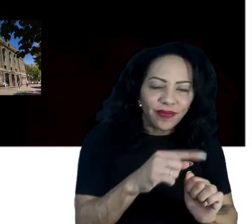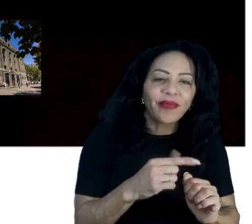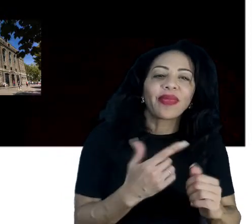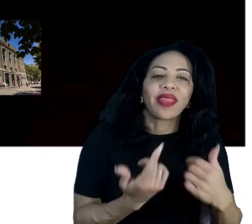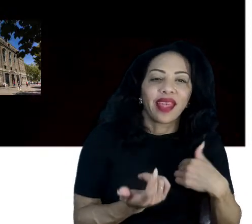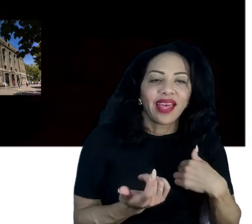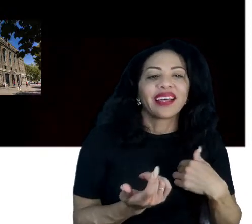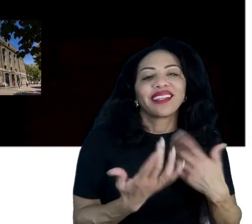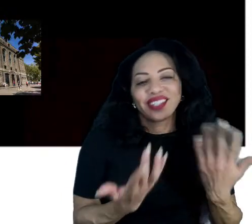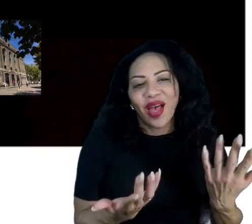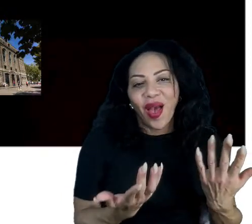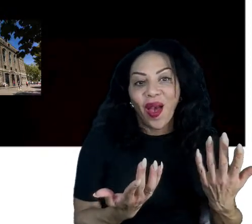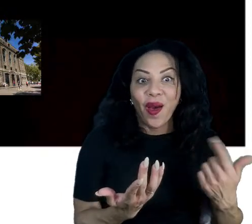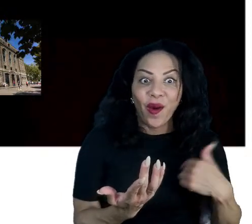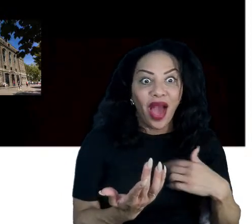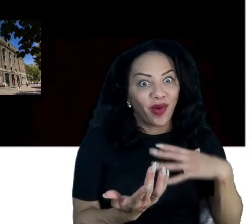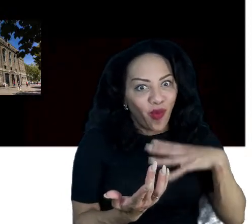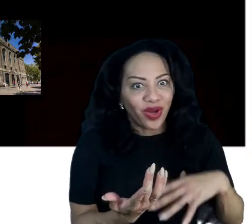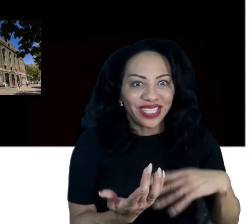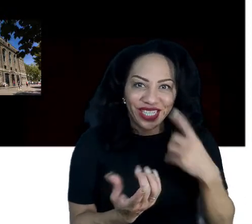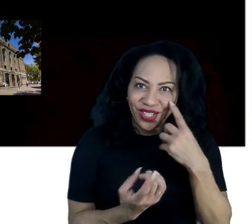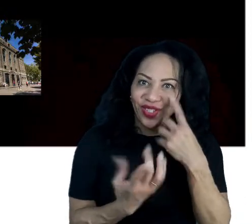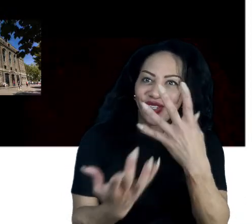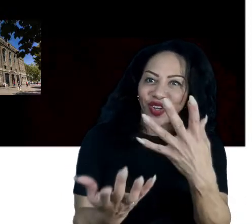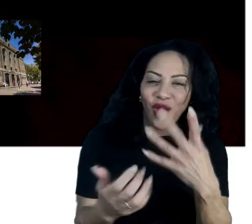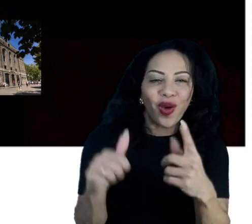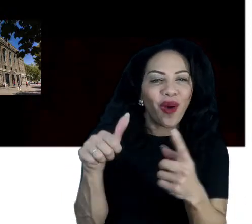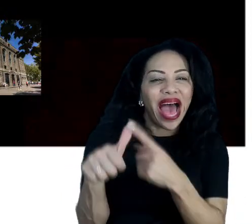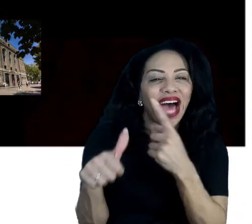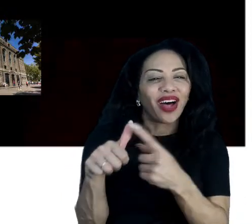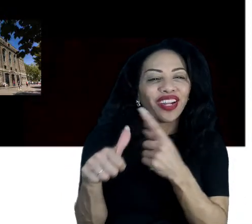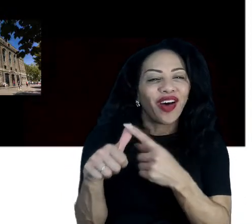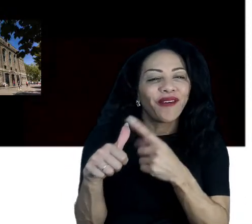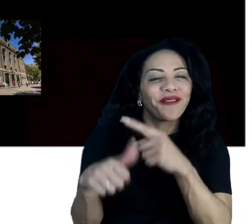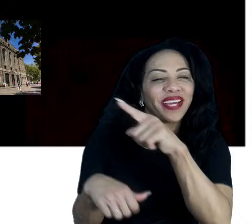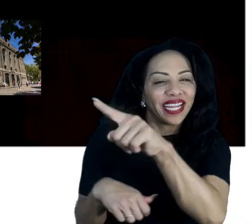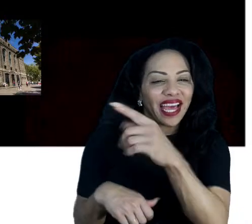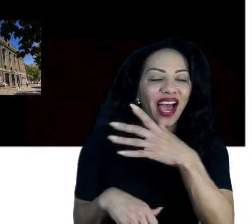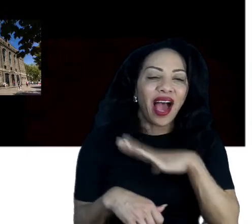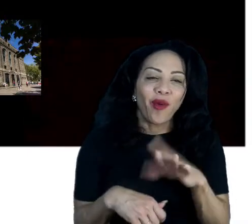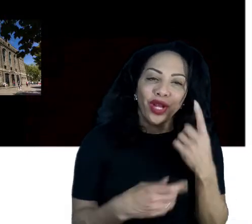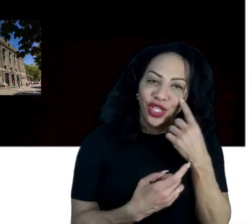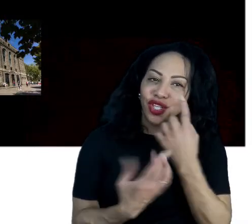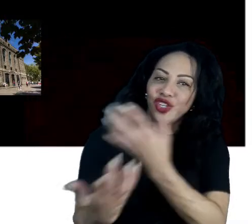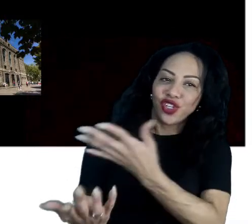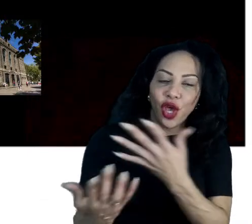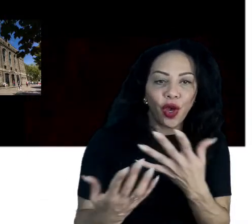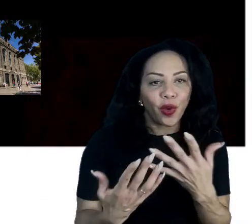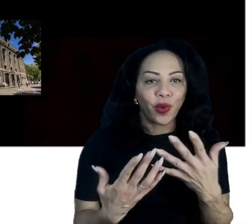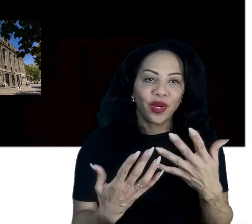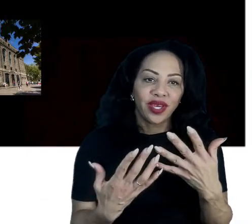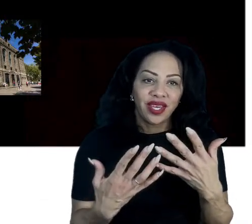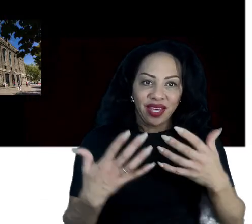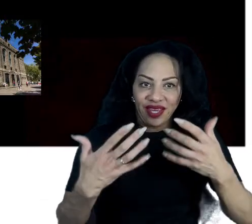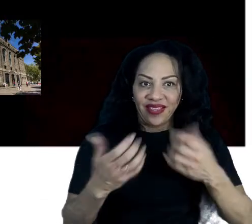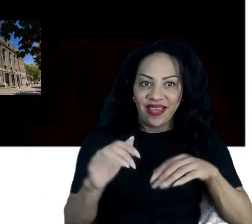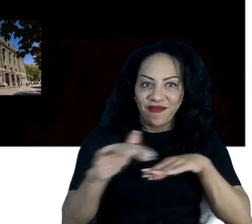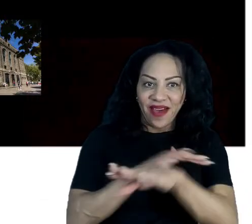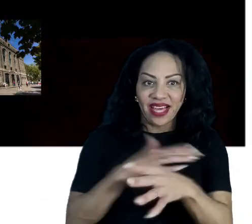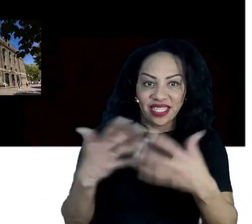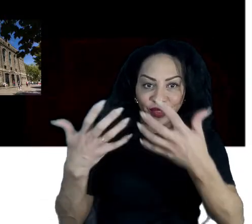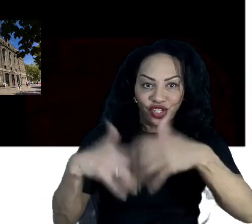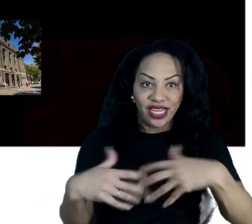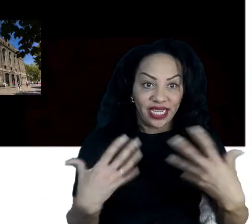take the analogue fax machines, and I wanted to take this document back, and I needed to retransmit it